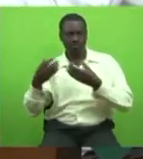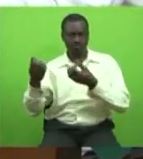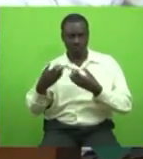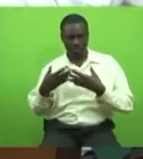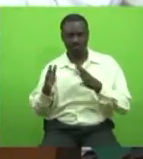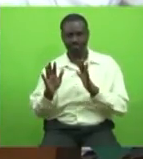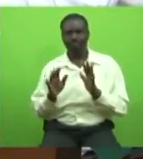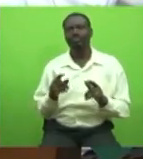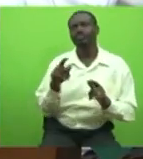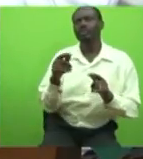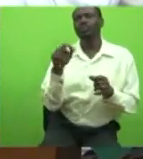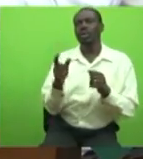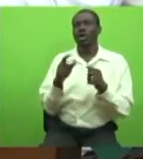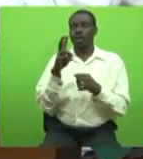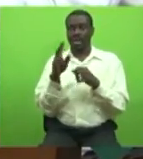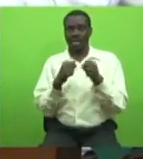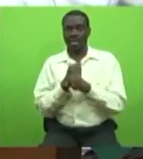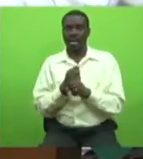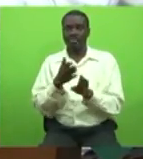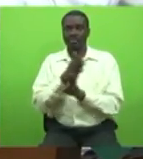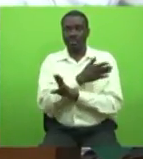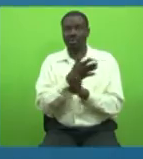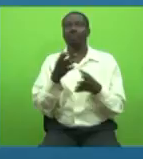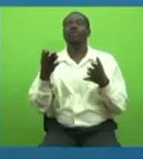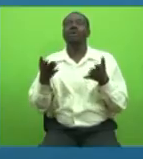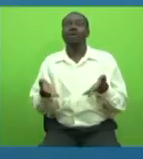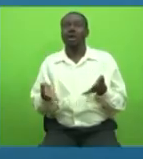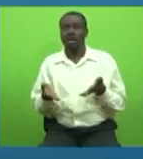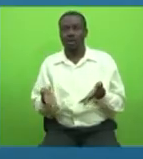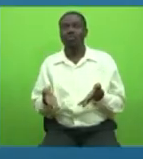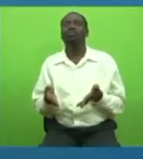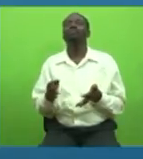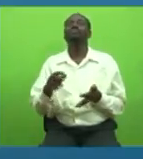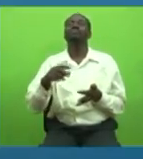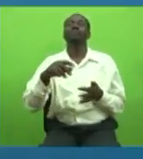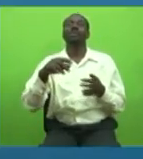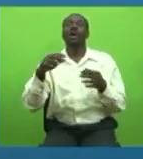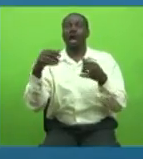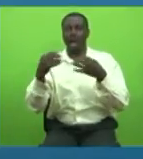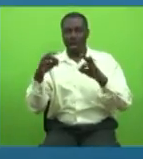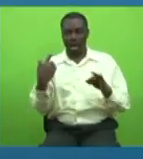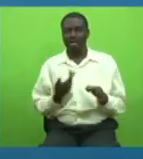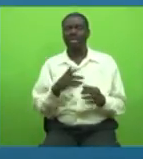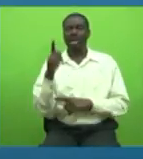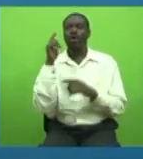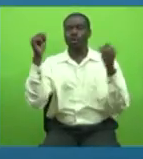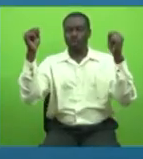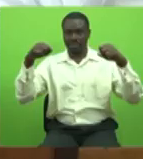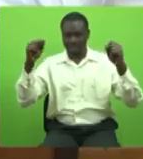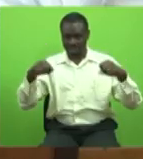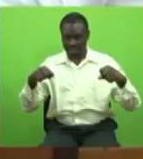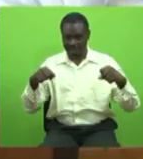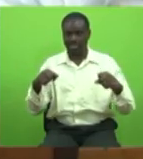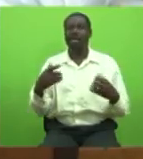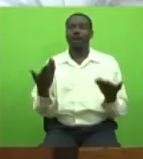legal consent for us to continue with the management, which I'll take some history from you. You'll tell me if